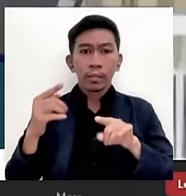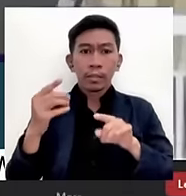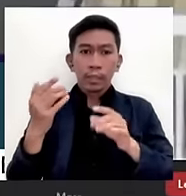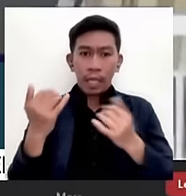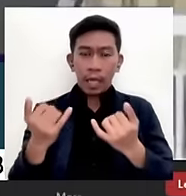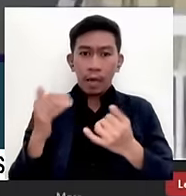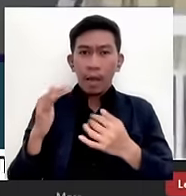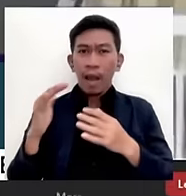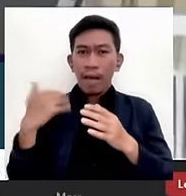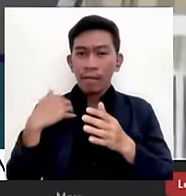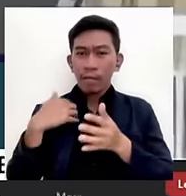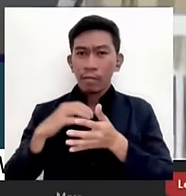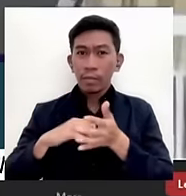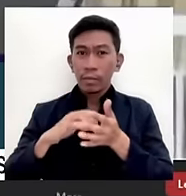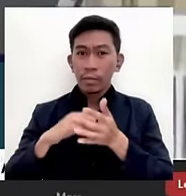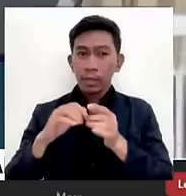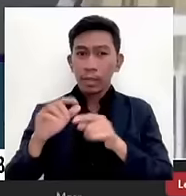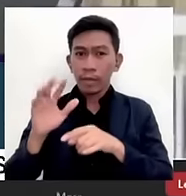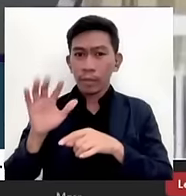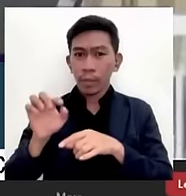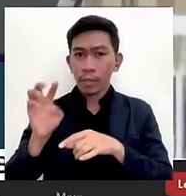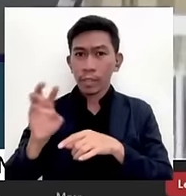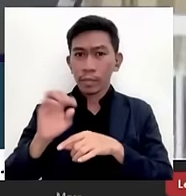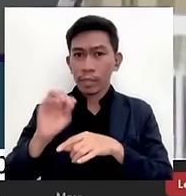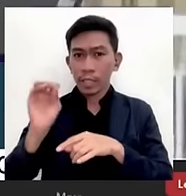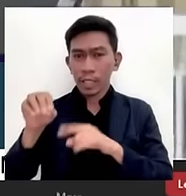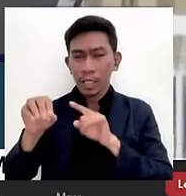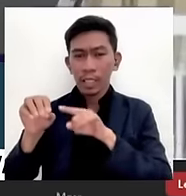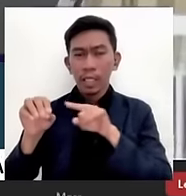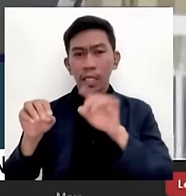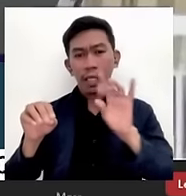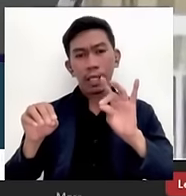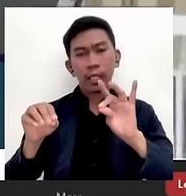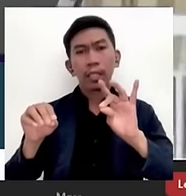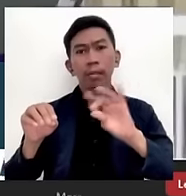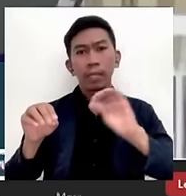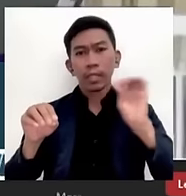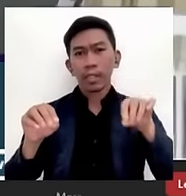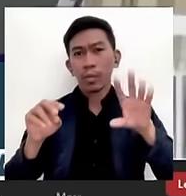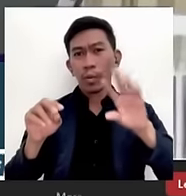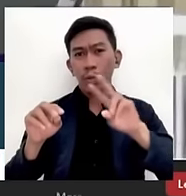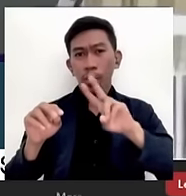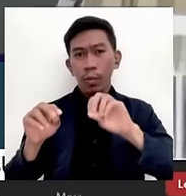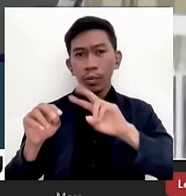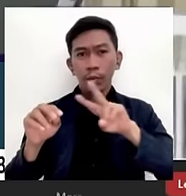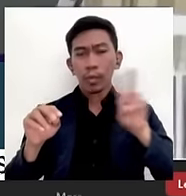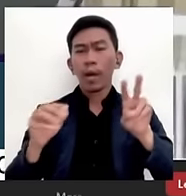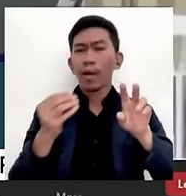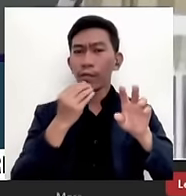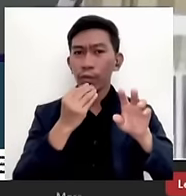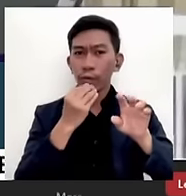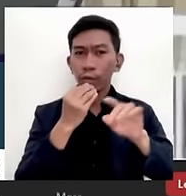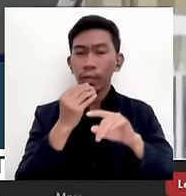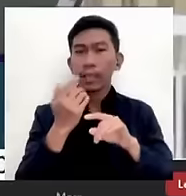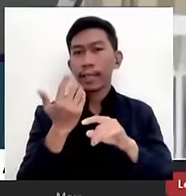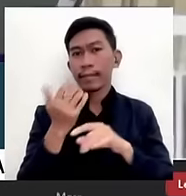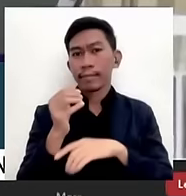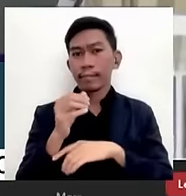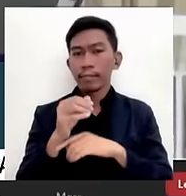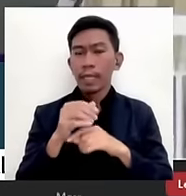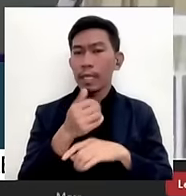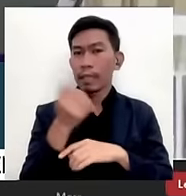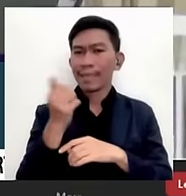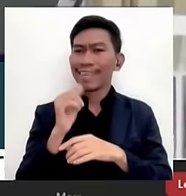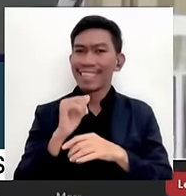in 2023 from 8.3% in 2022. Consumption of food and non-alcoholic beverages slowly